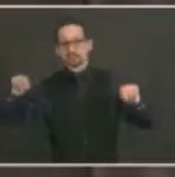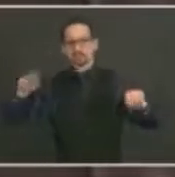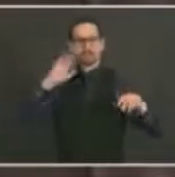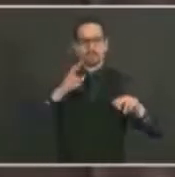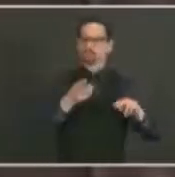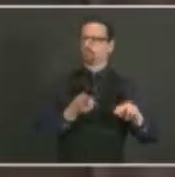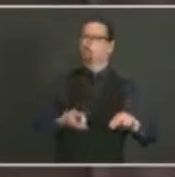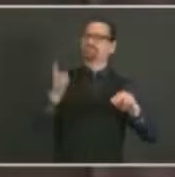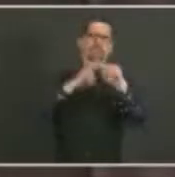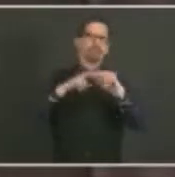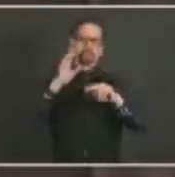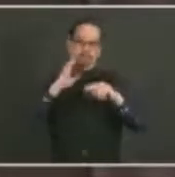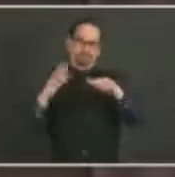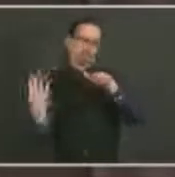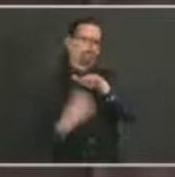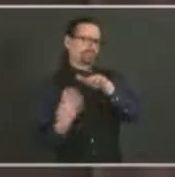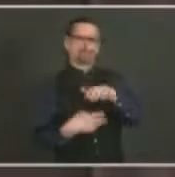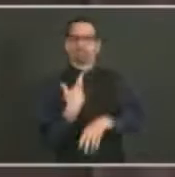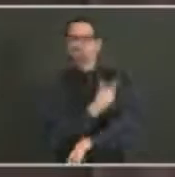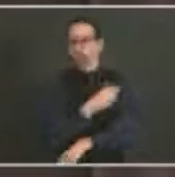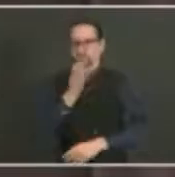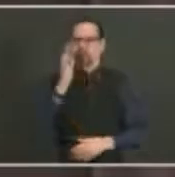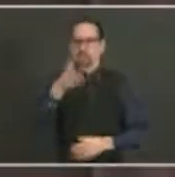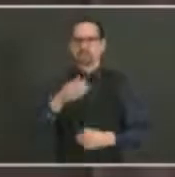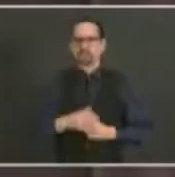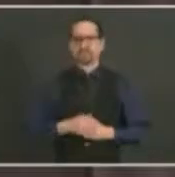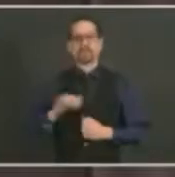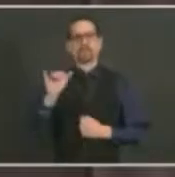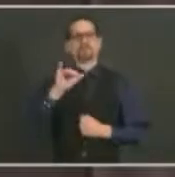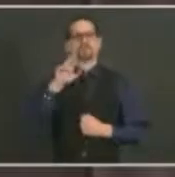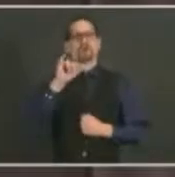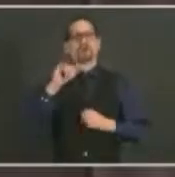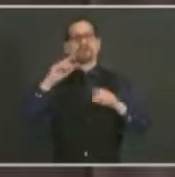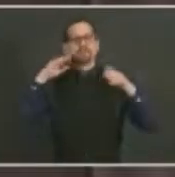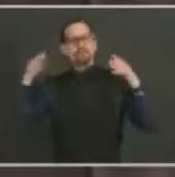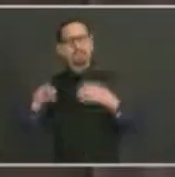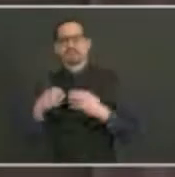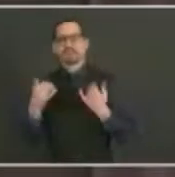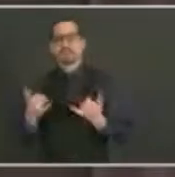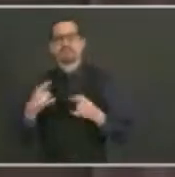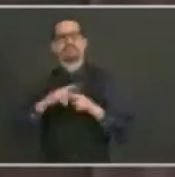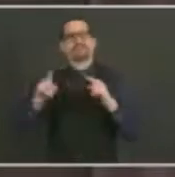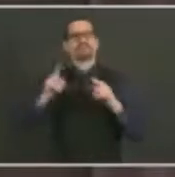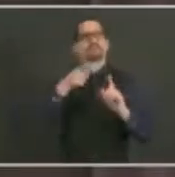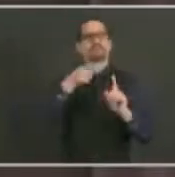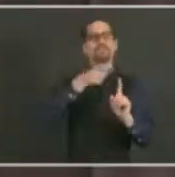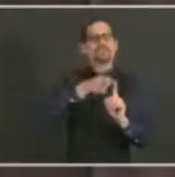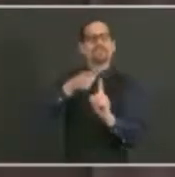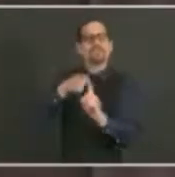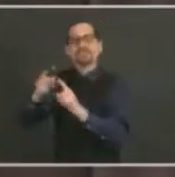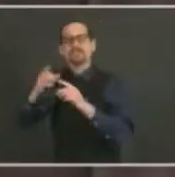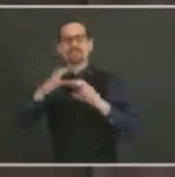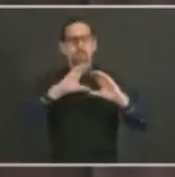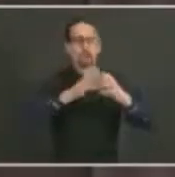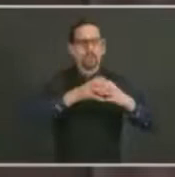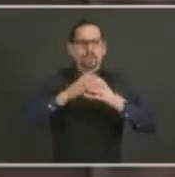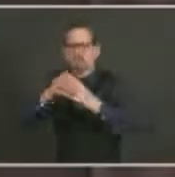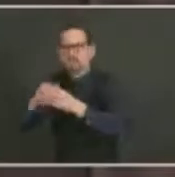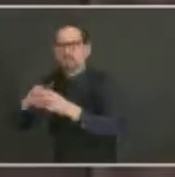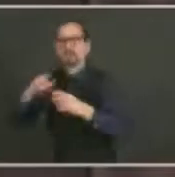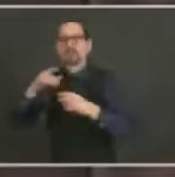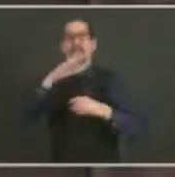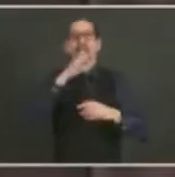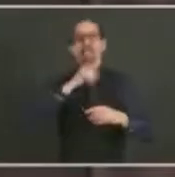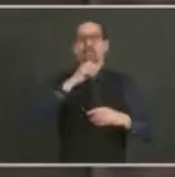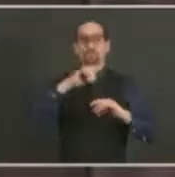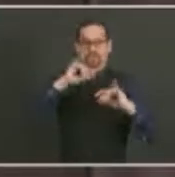types of individuals, and now when we're rolling into the age groups, you're going to see that that's going to flow pretty quickly, and then we're going to get into